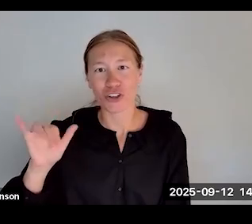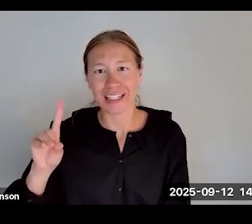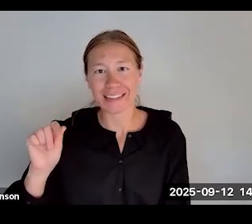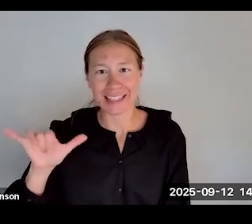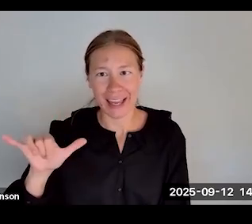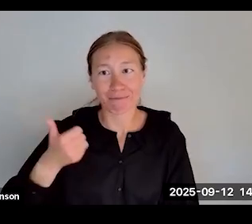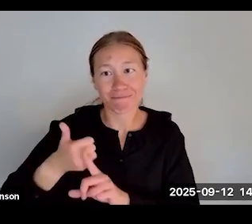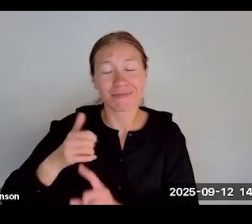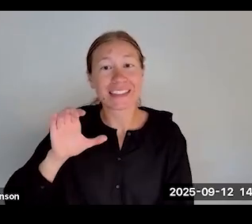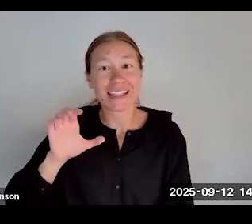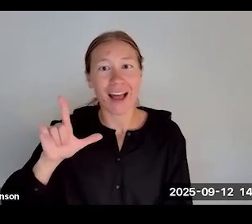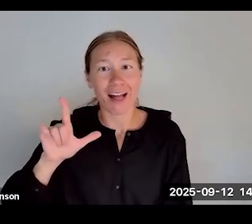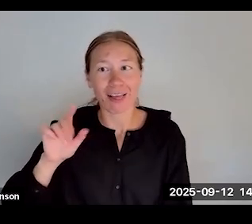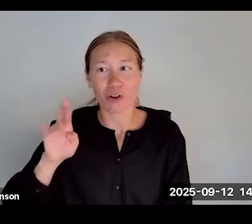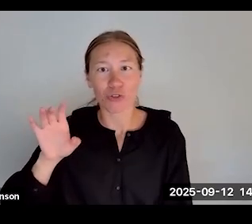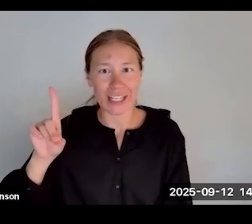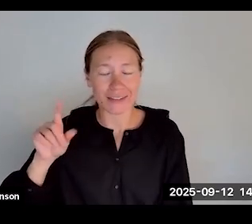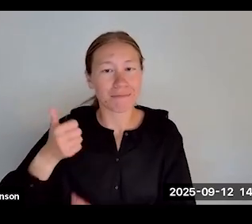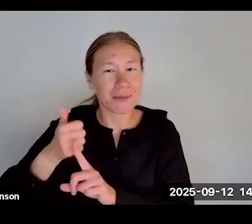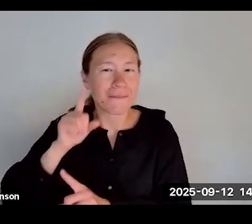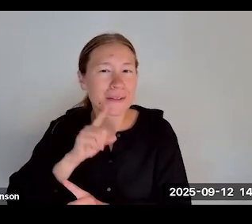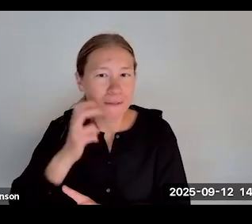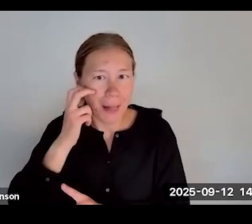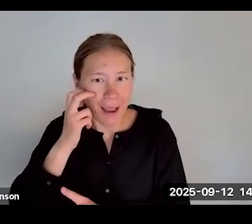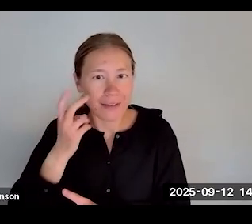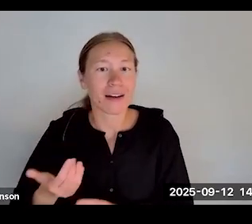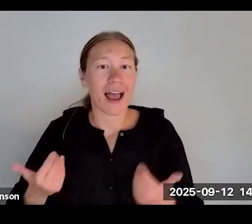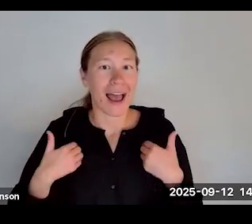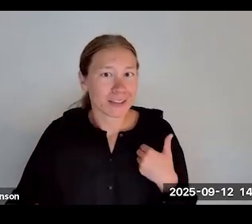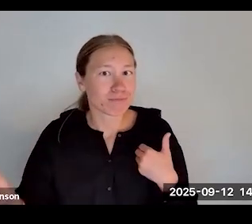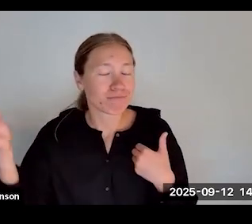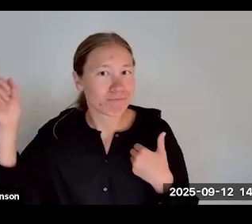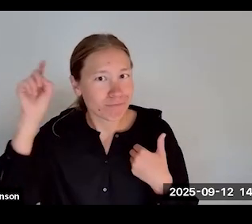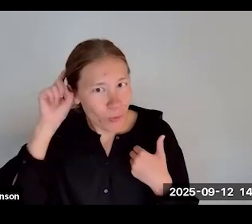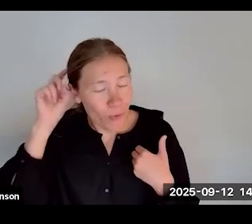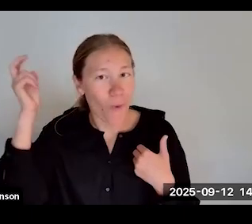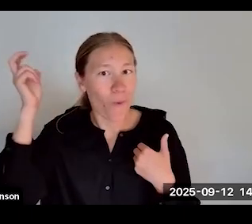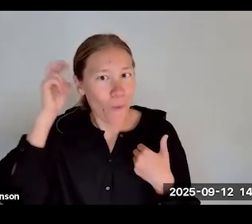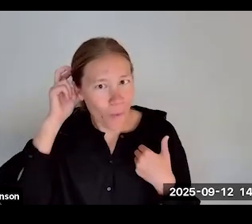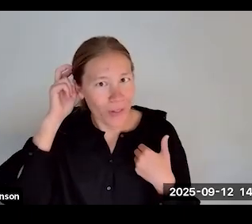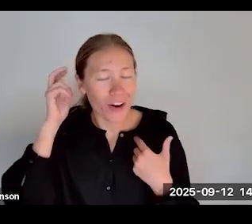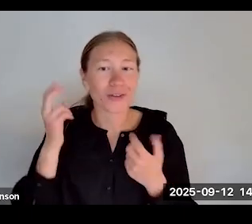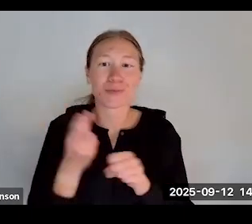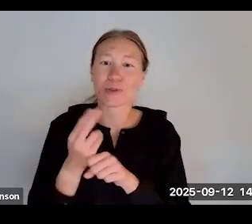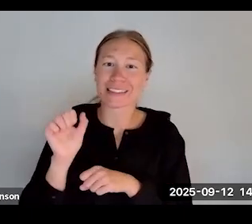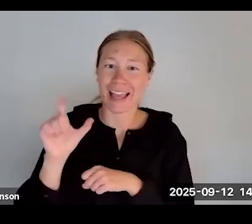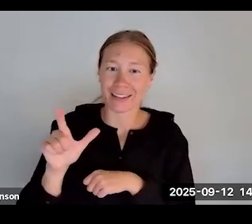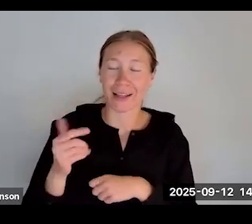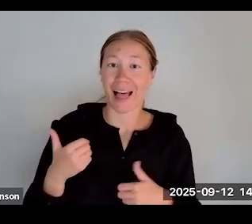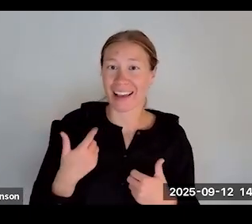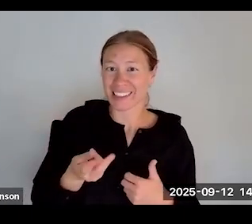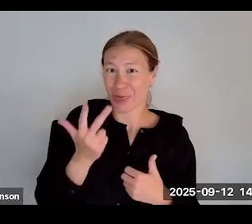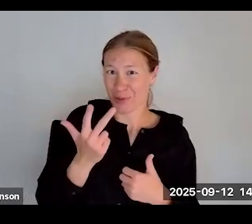is deafblind, has a cochlear implant, and uses ASL. She has 3 sons, and the middle son is